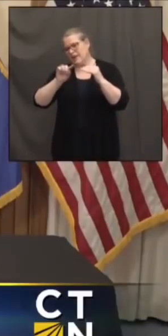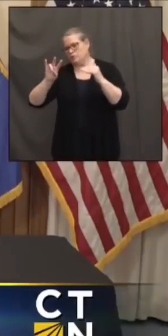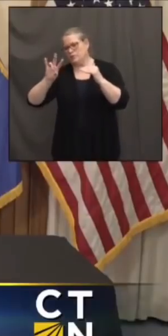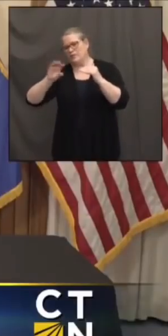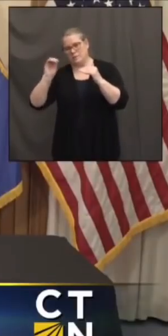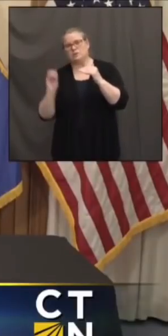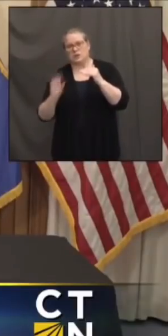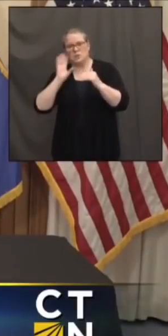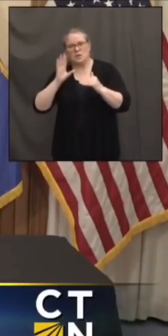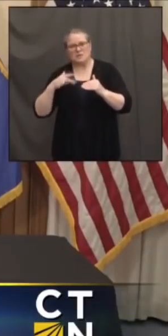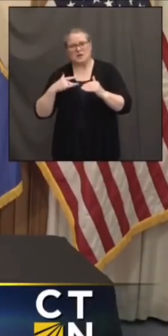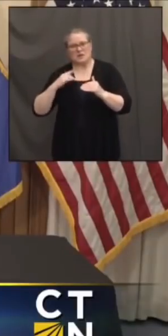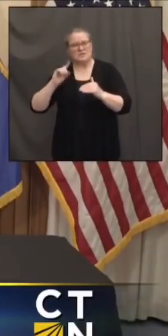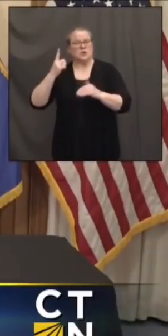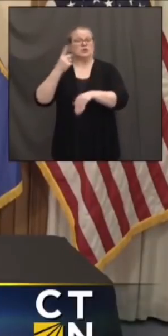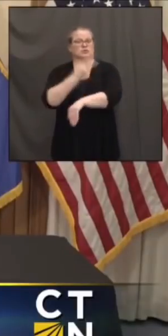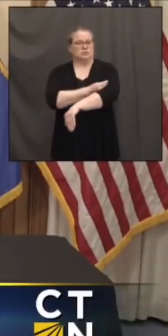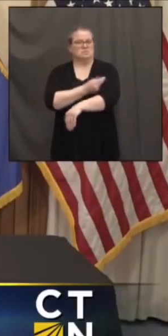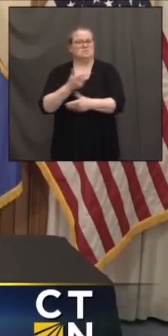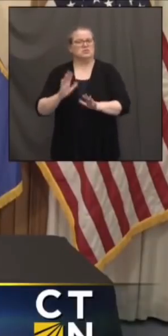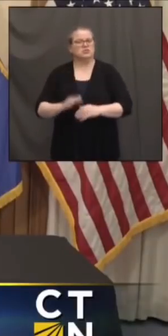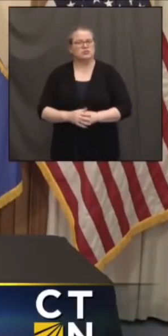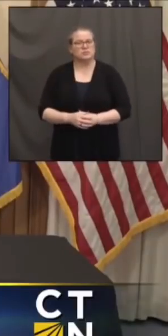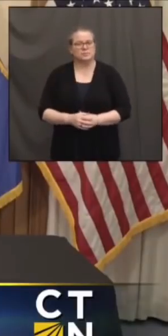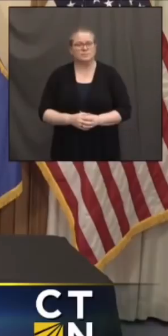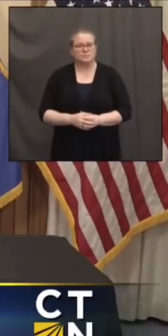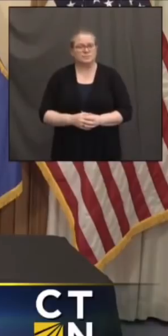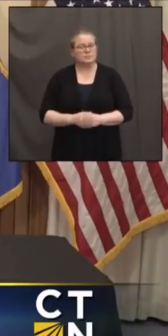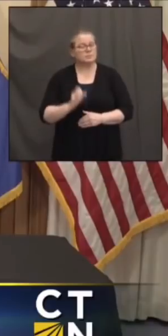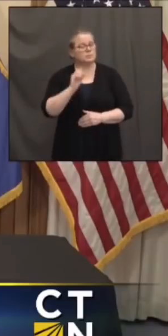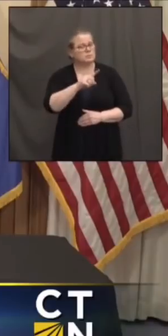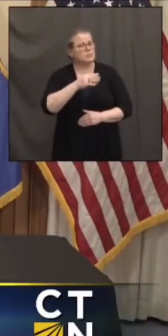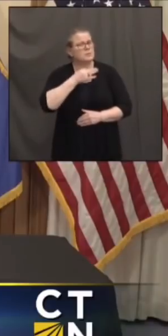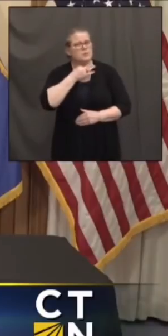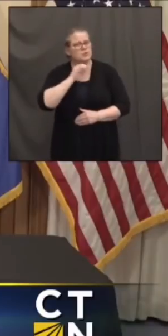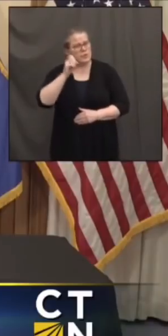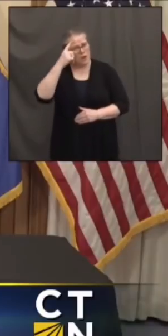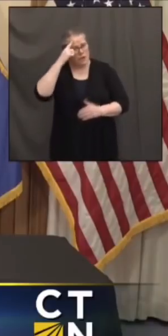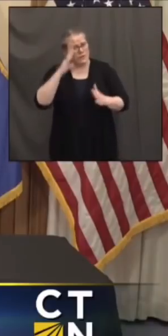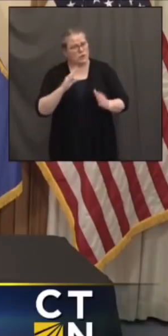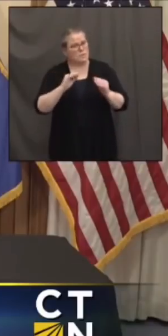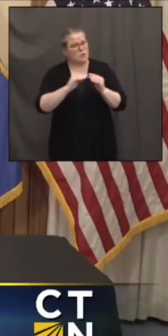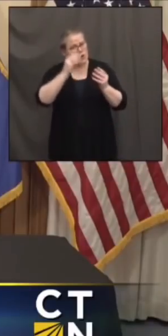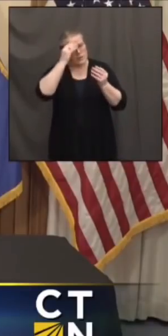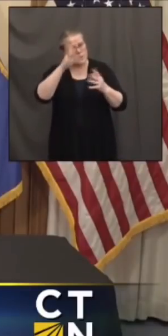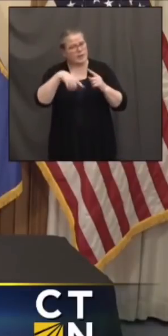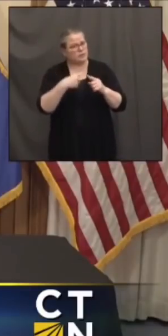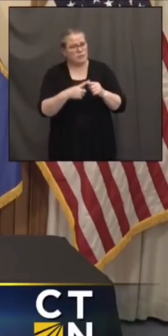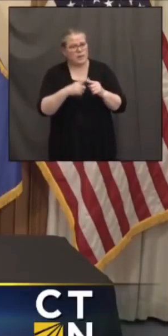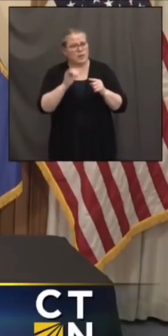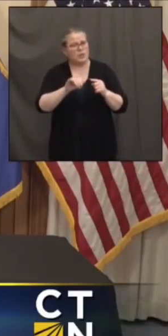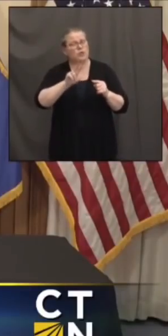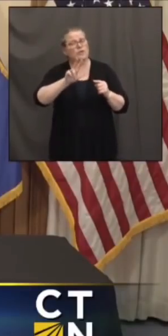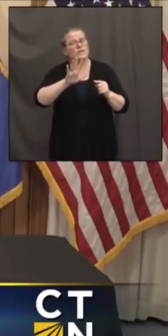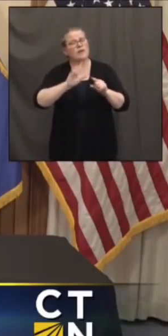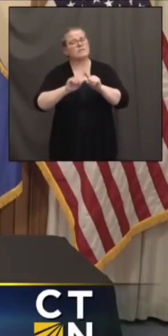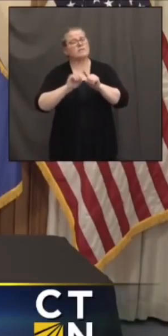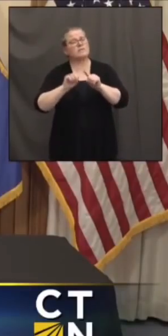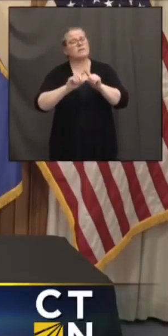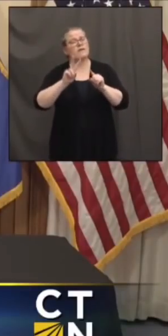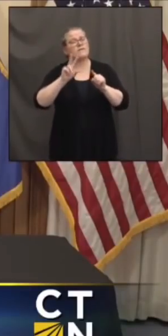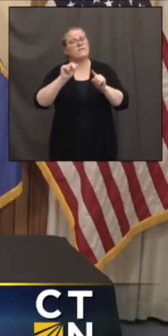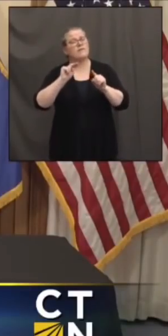governor perhaps provide us a little more information about what's going to be happening with the 35 vans that are going to